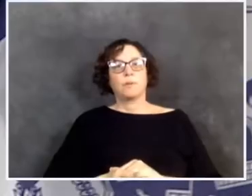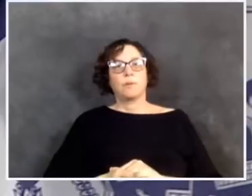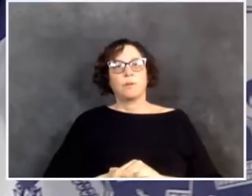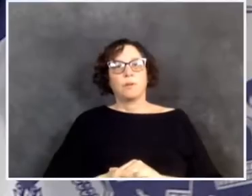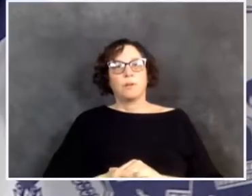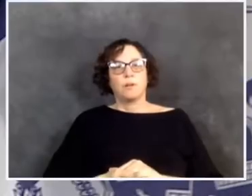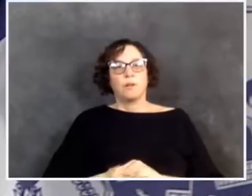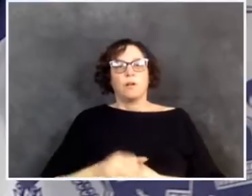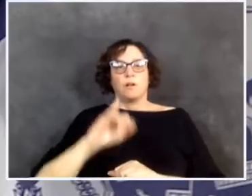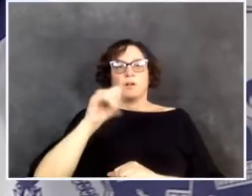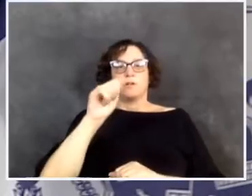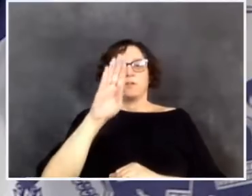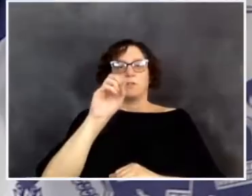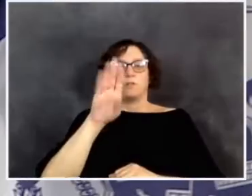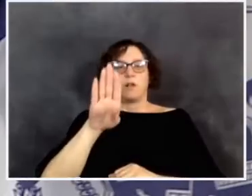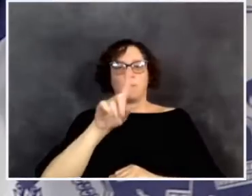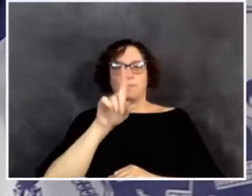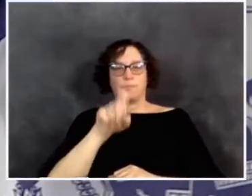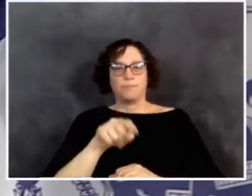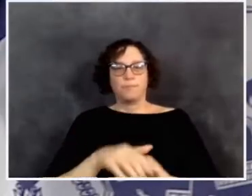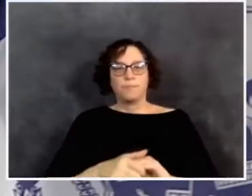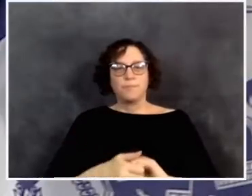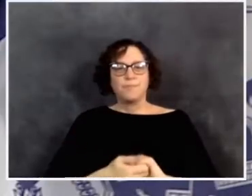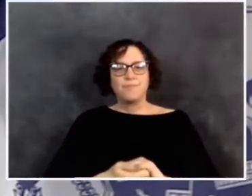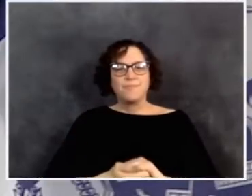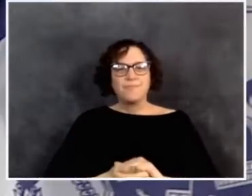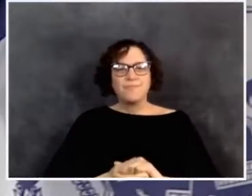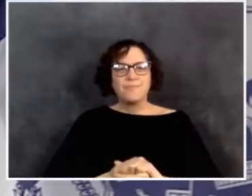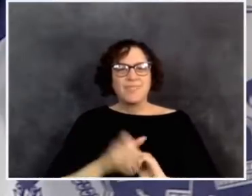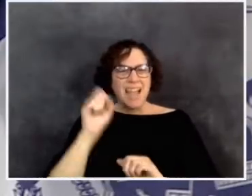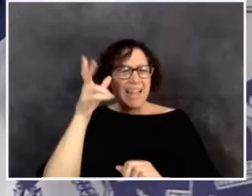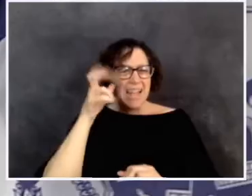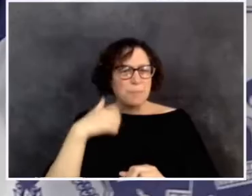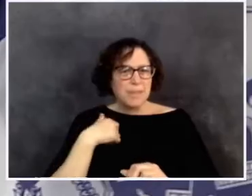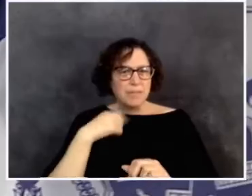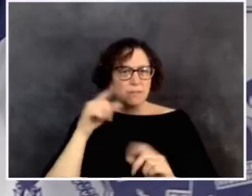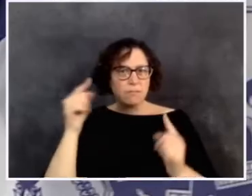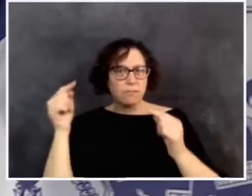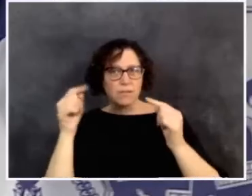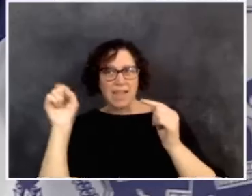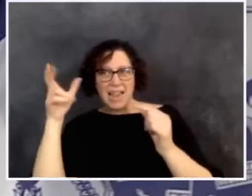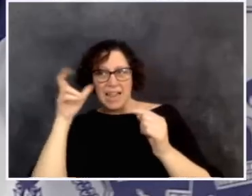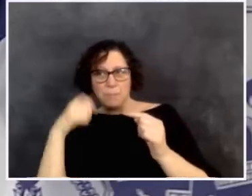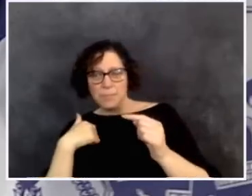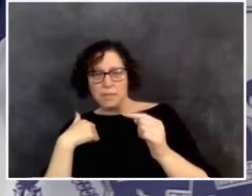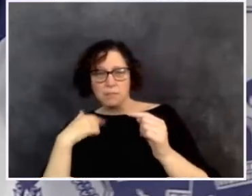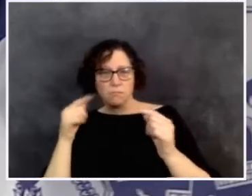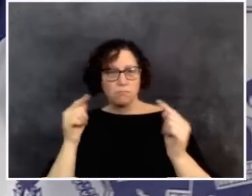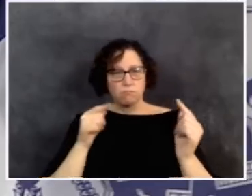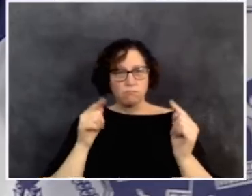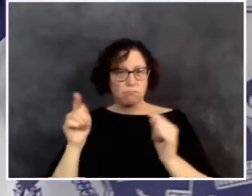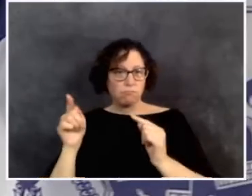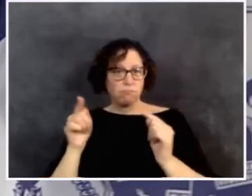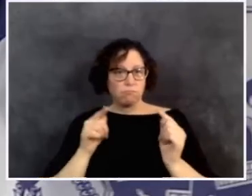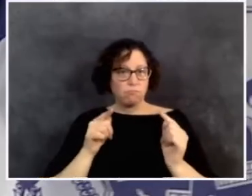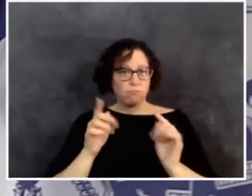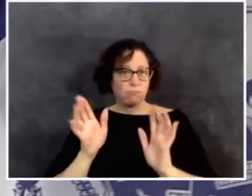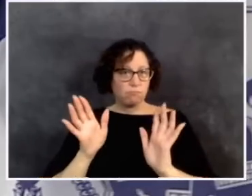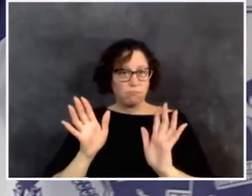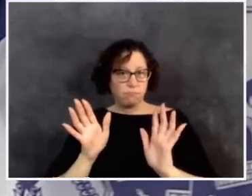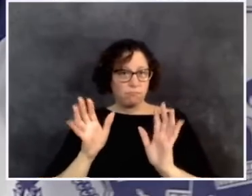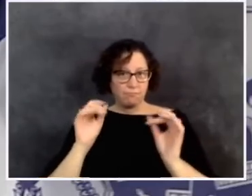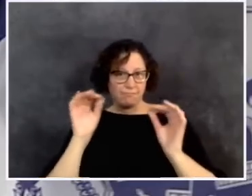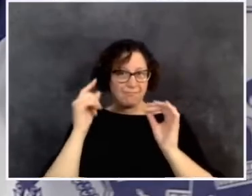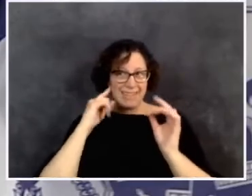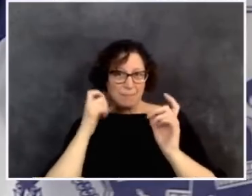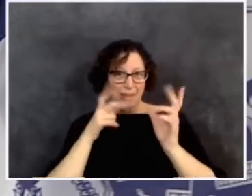Let's try again. Jacob, can you hear me, Jacob? You hear me now? Yeah. Hi, Mr. Mayor. Good morning. I was